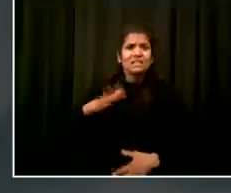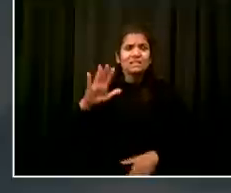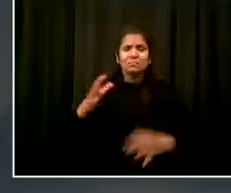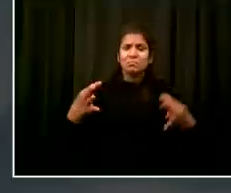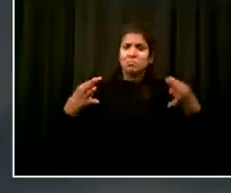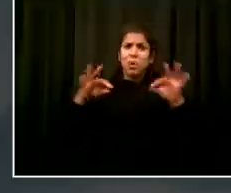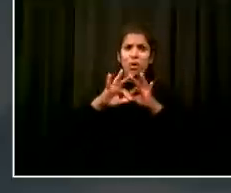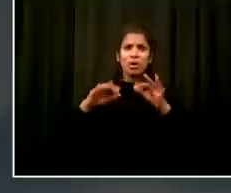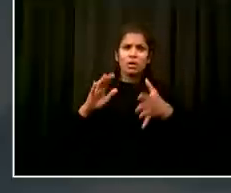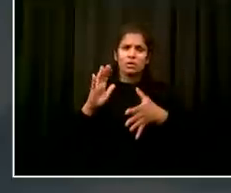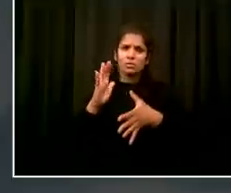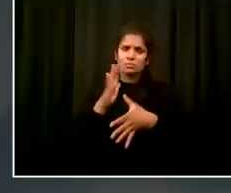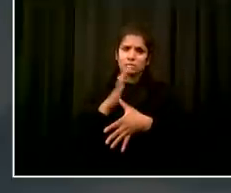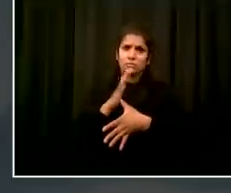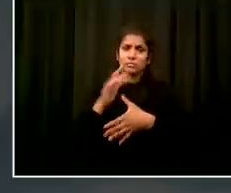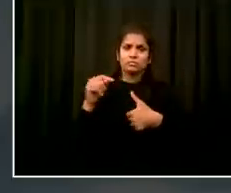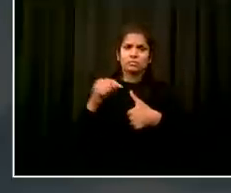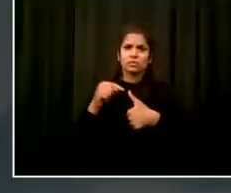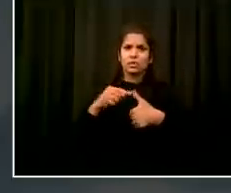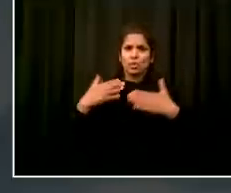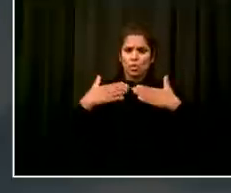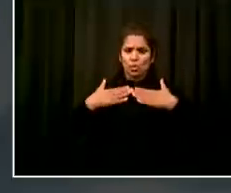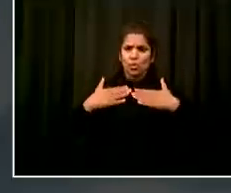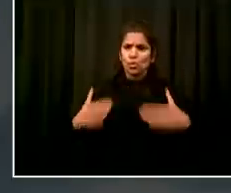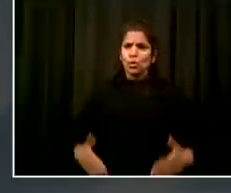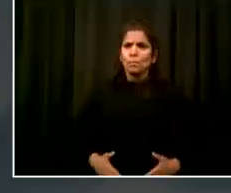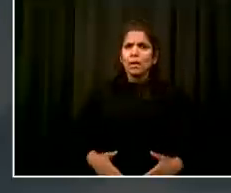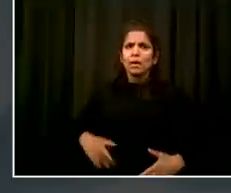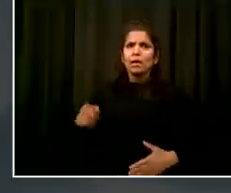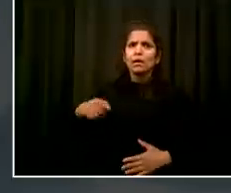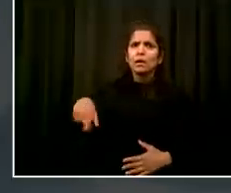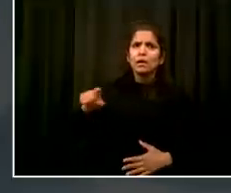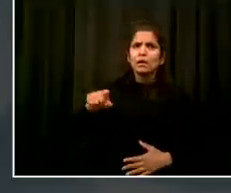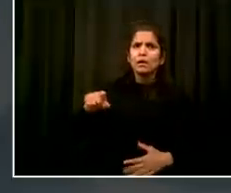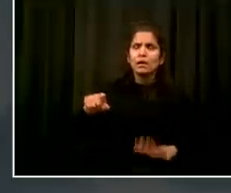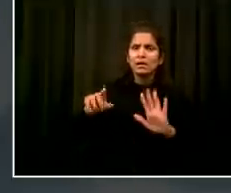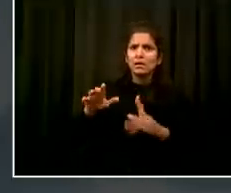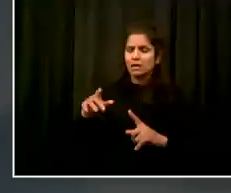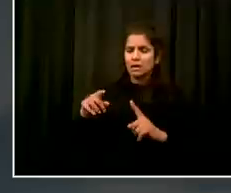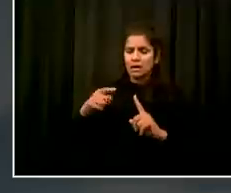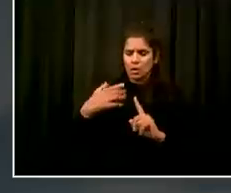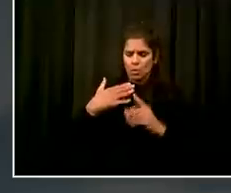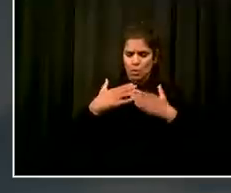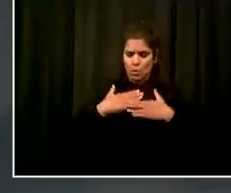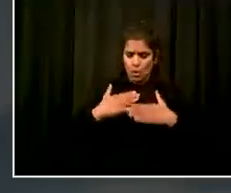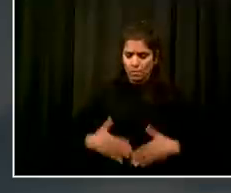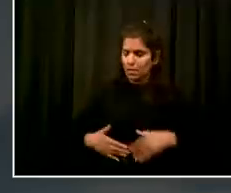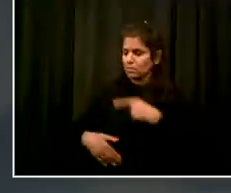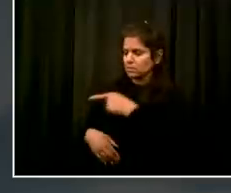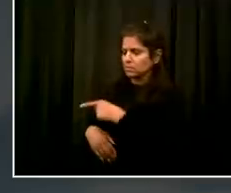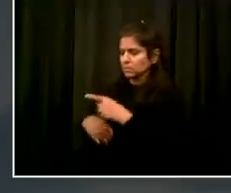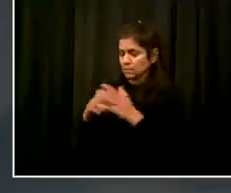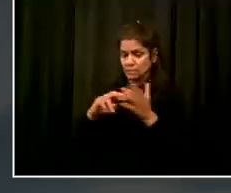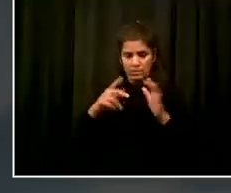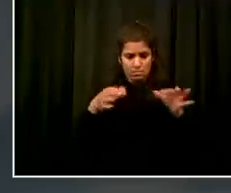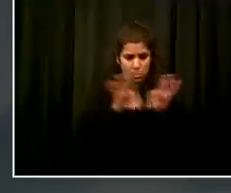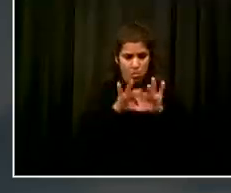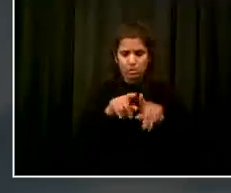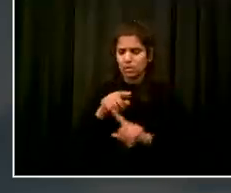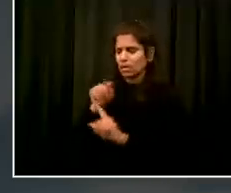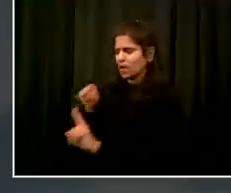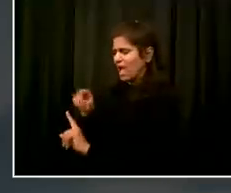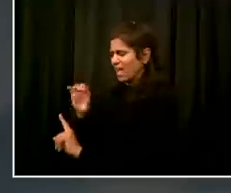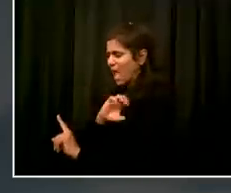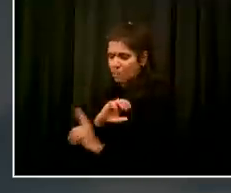have no doubt that the governor cares deeply about all law enforcement. We need to stop allowing others